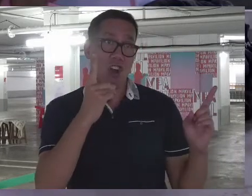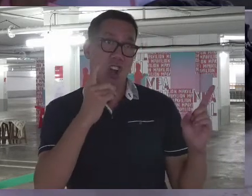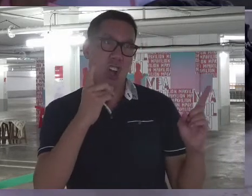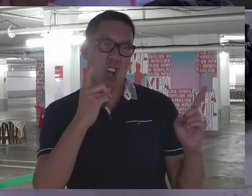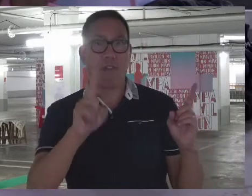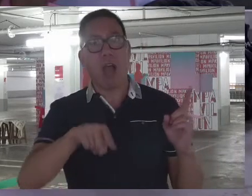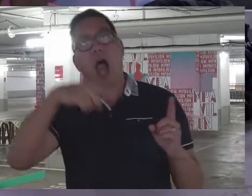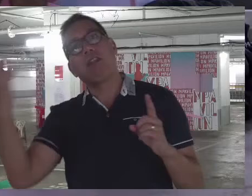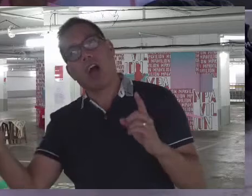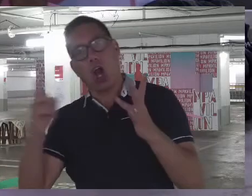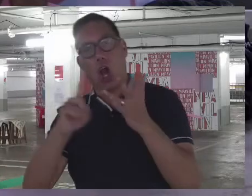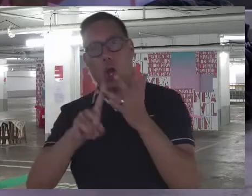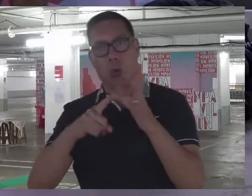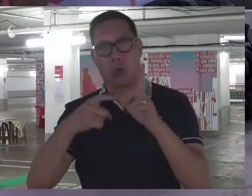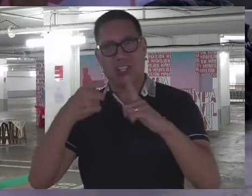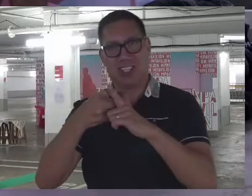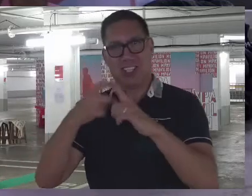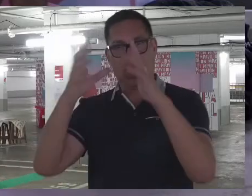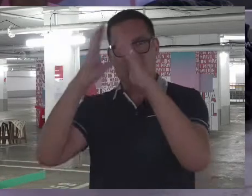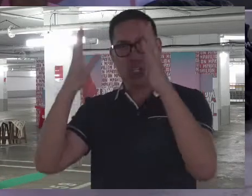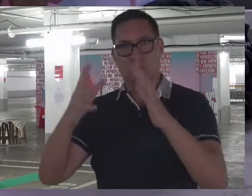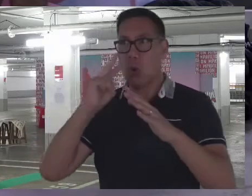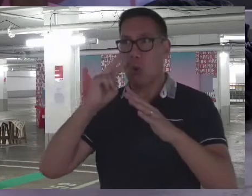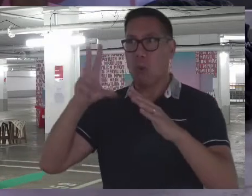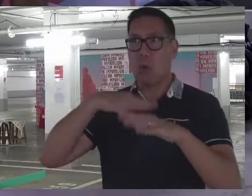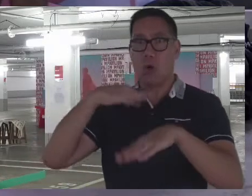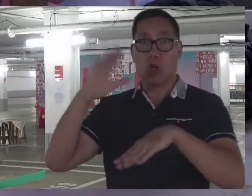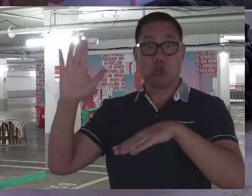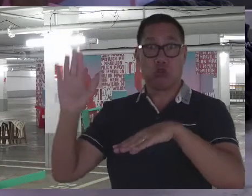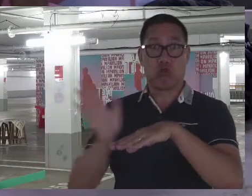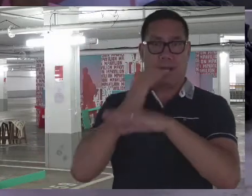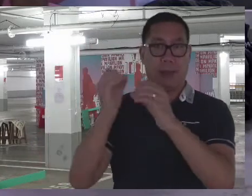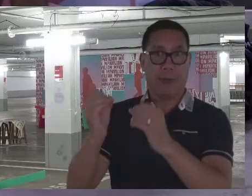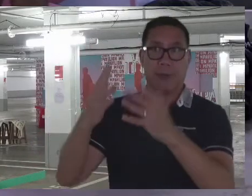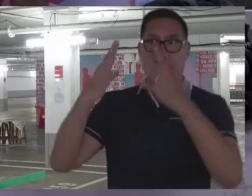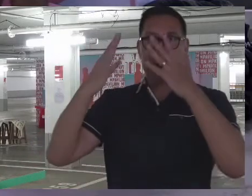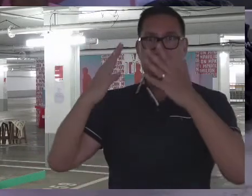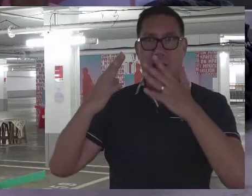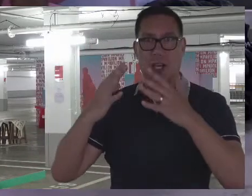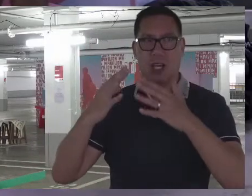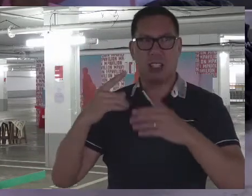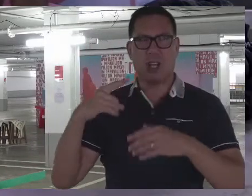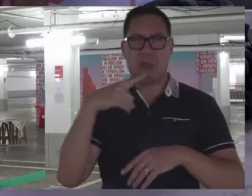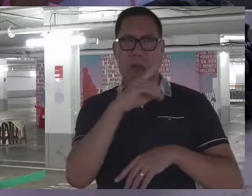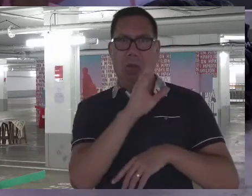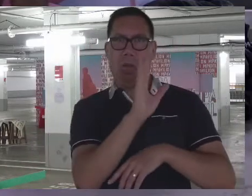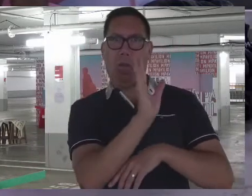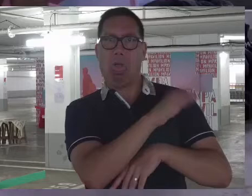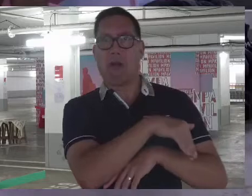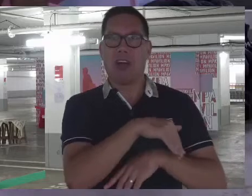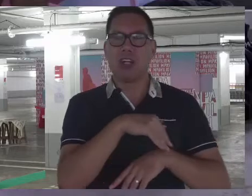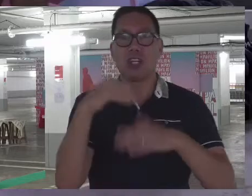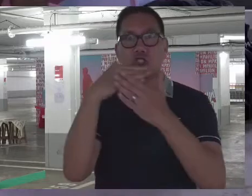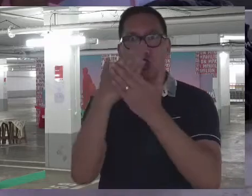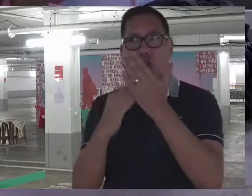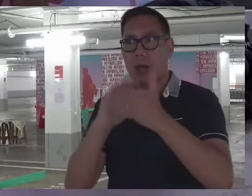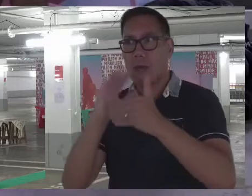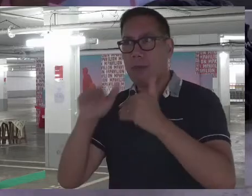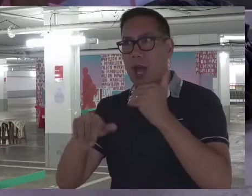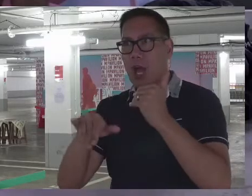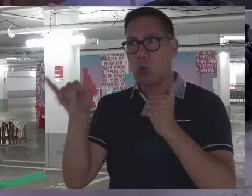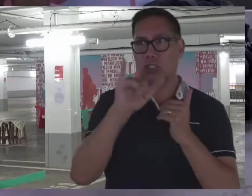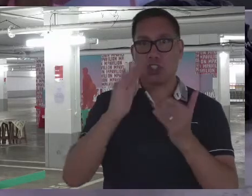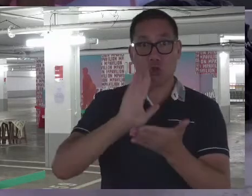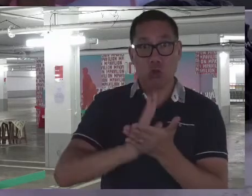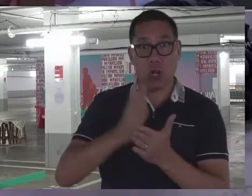other oak that looks more green and looks like it's flourishing. So there's this whole story around what the real oak is.